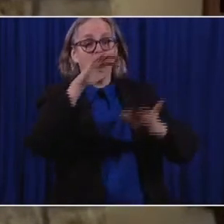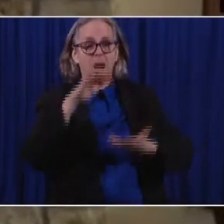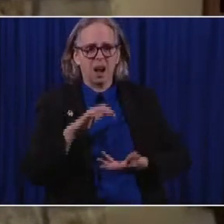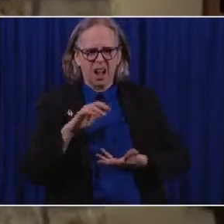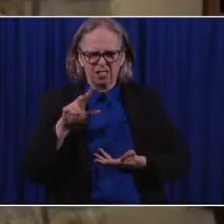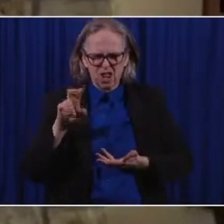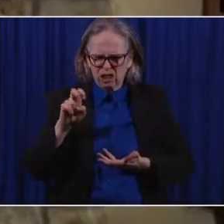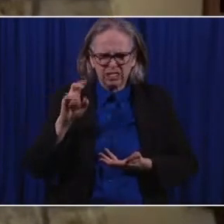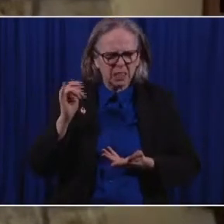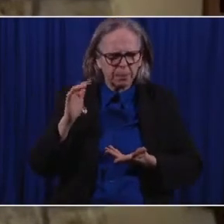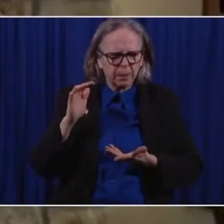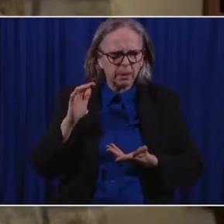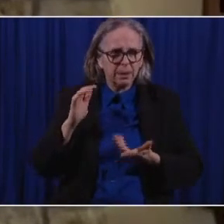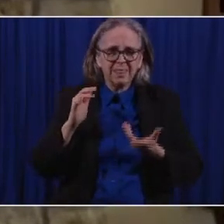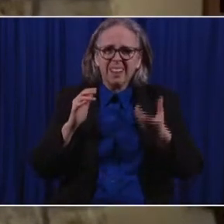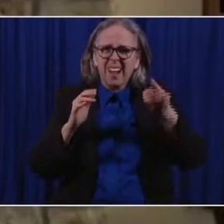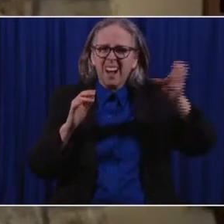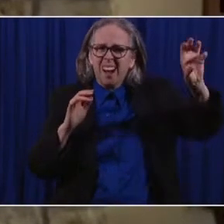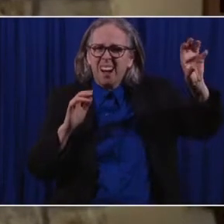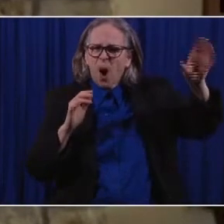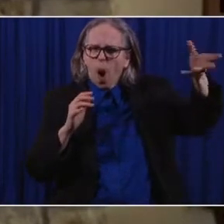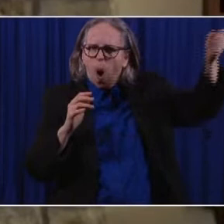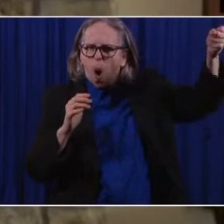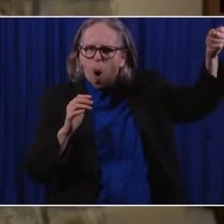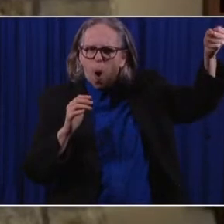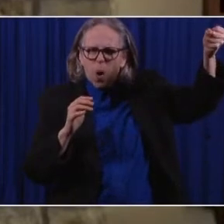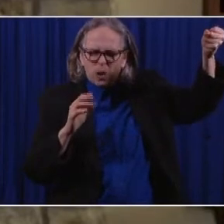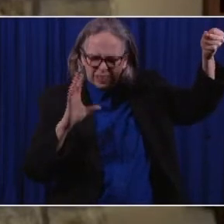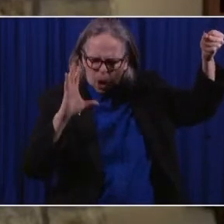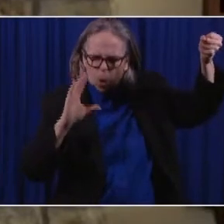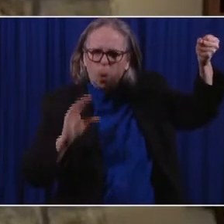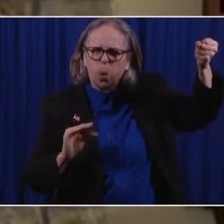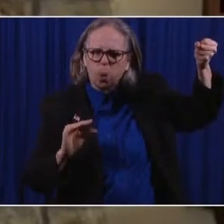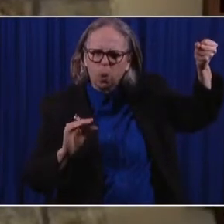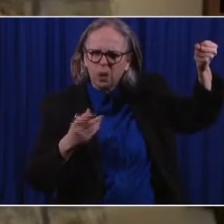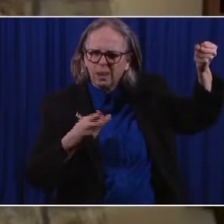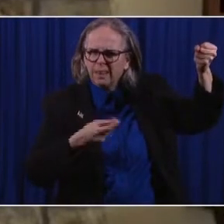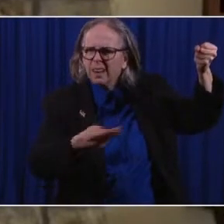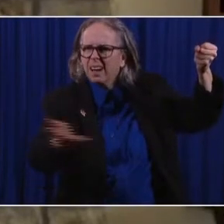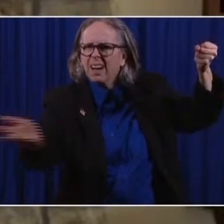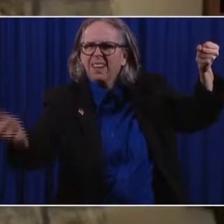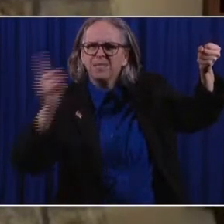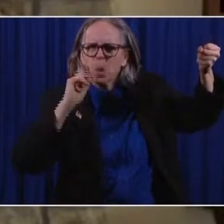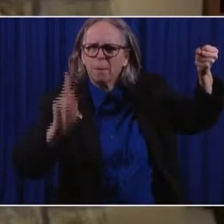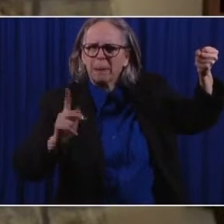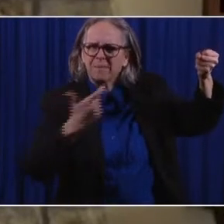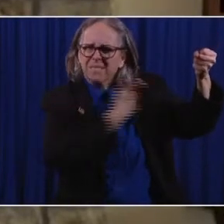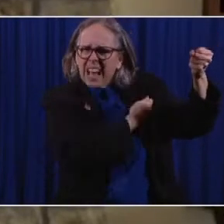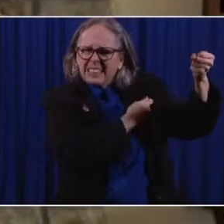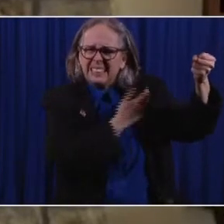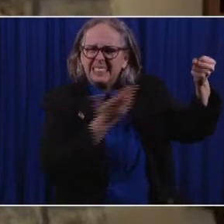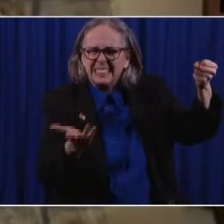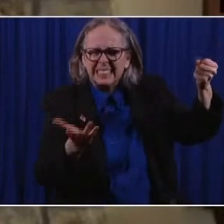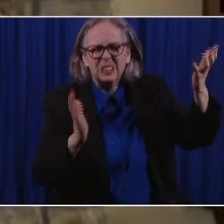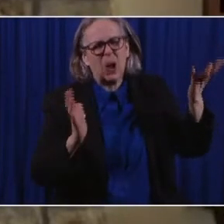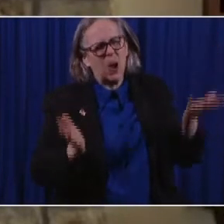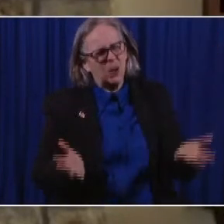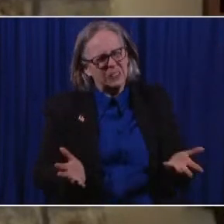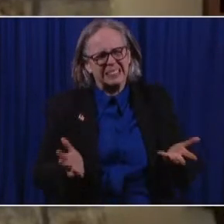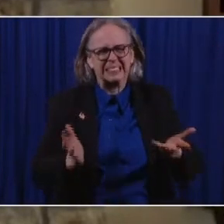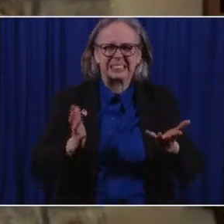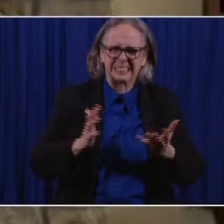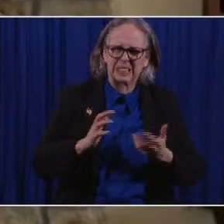these. And that's okay. That's the way they do it. But it skews the numbers. We don't have them in Ohio.